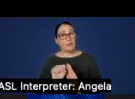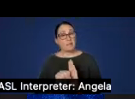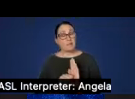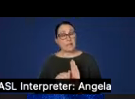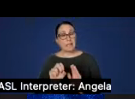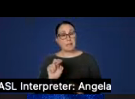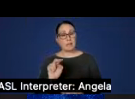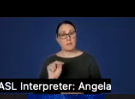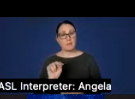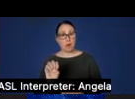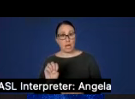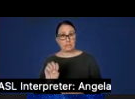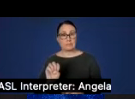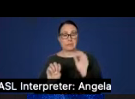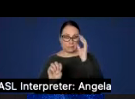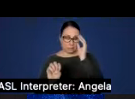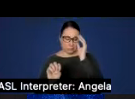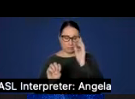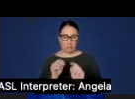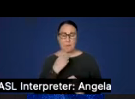that the